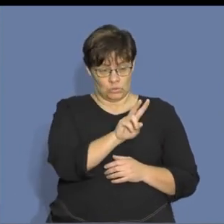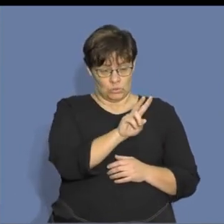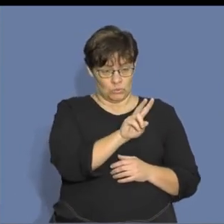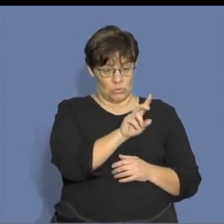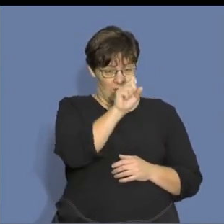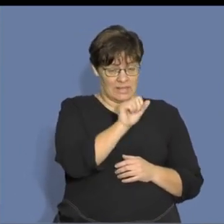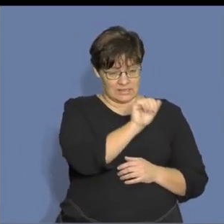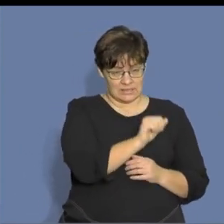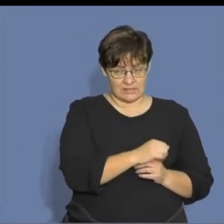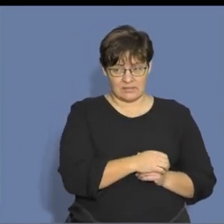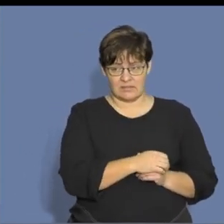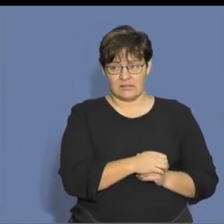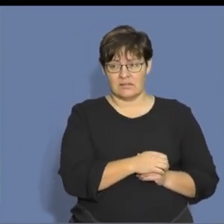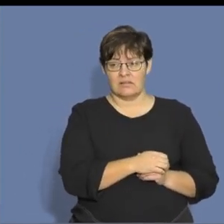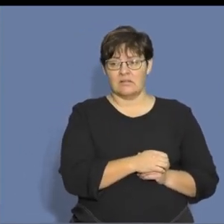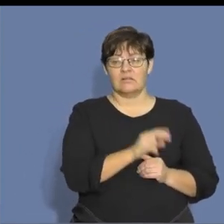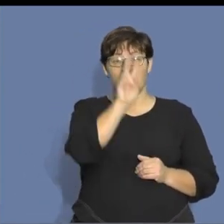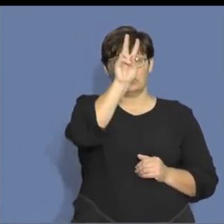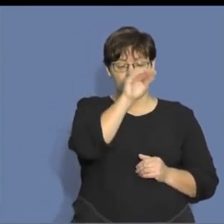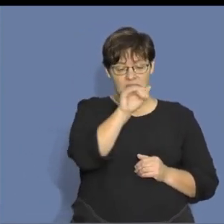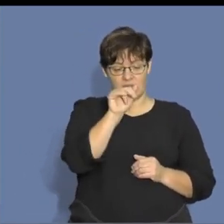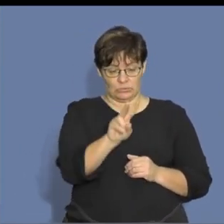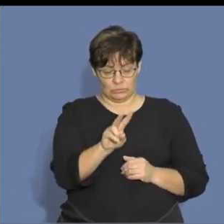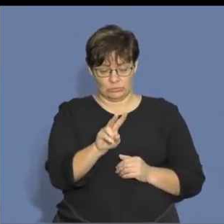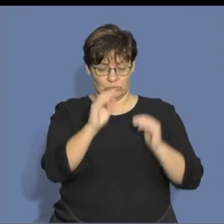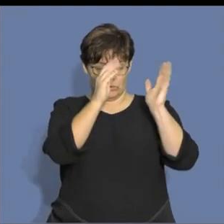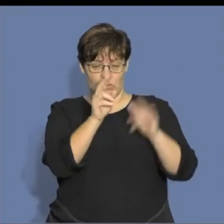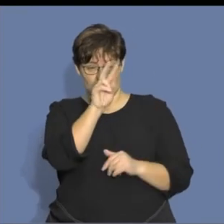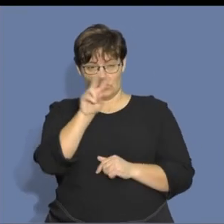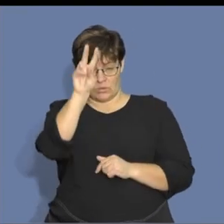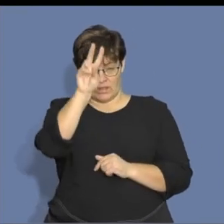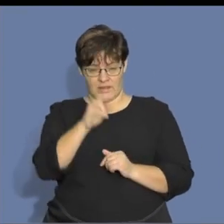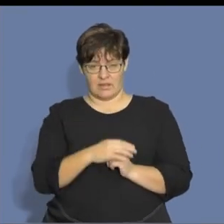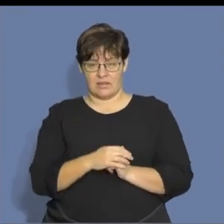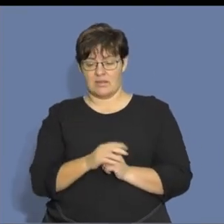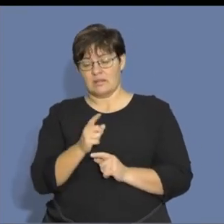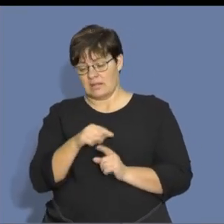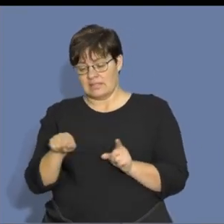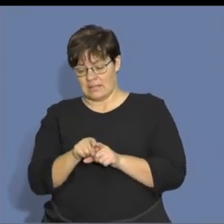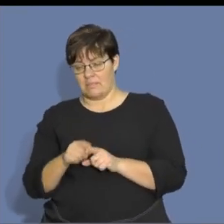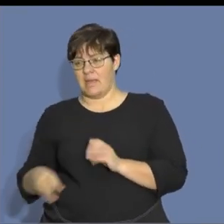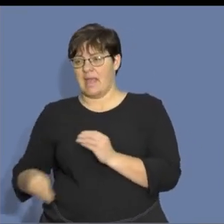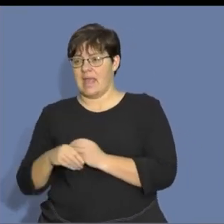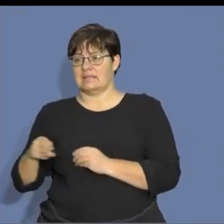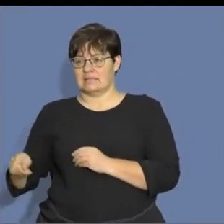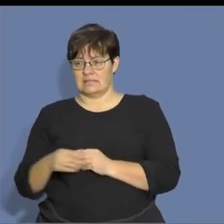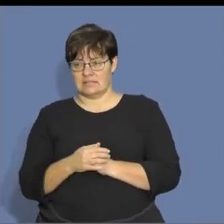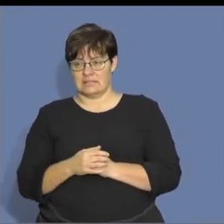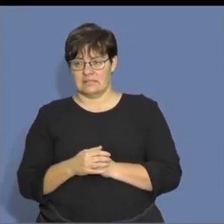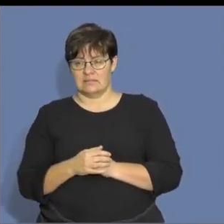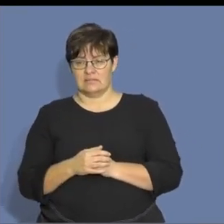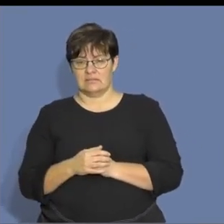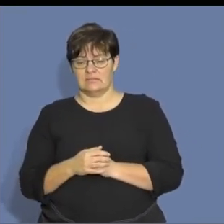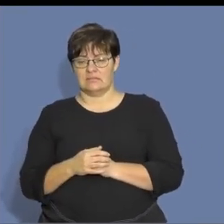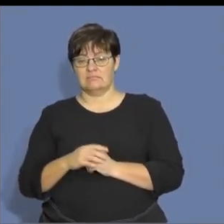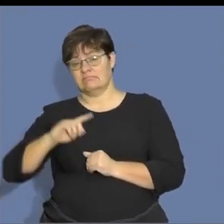x, and I'm going to divide that by 2, and I'm going to square it, and I'm going to add it. And what do? I